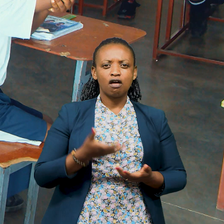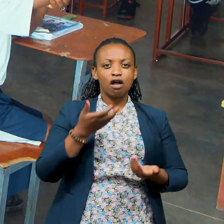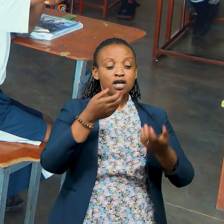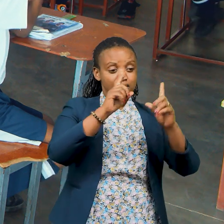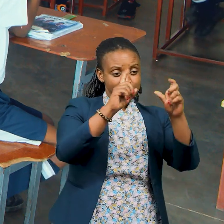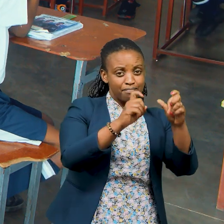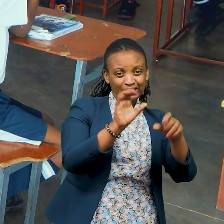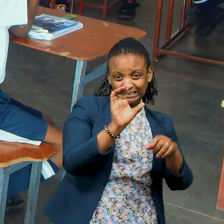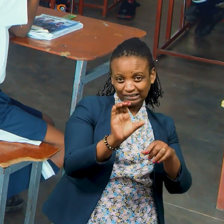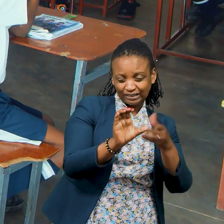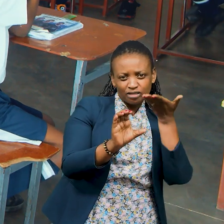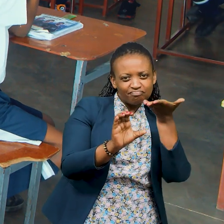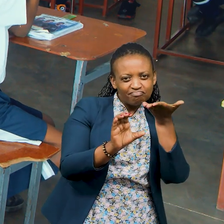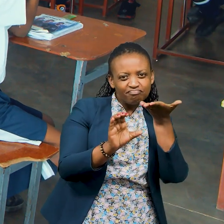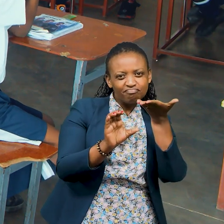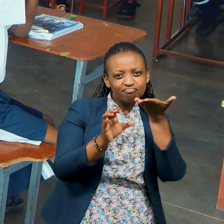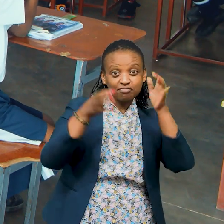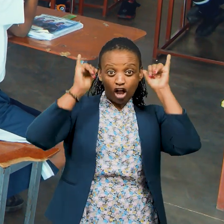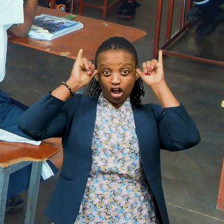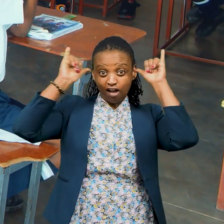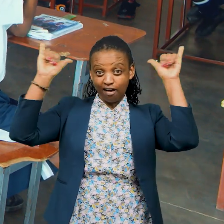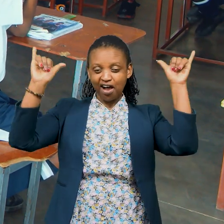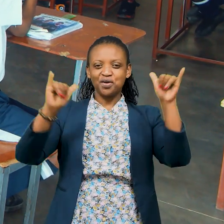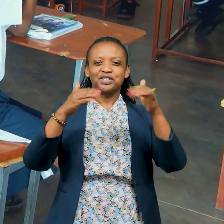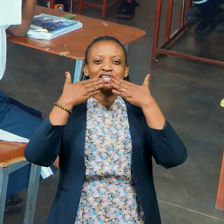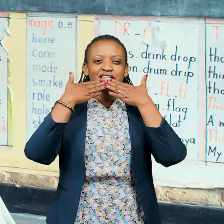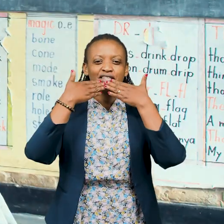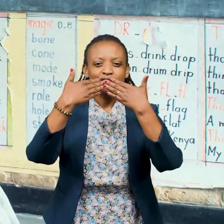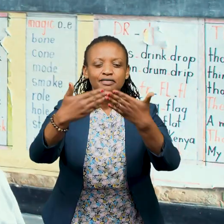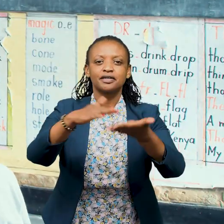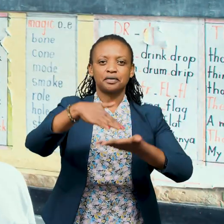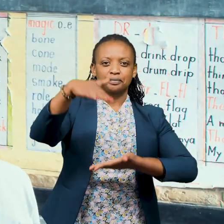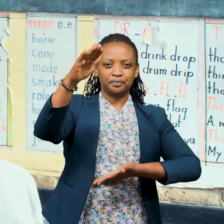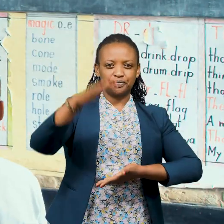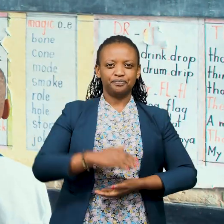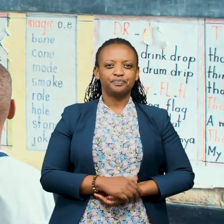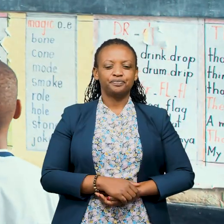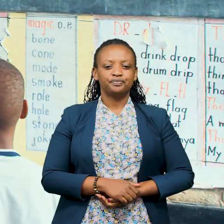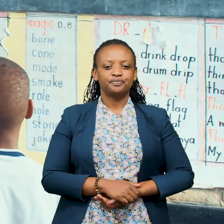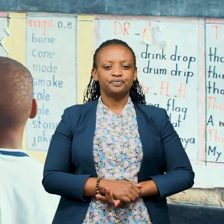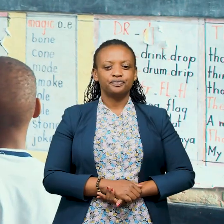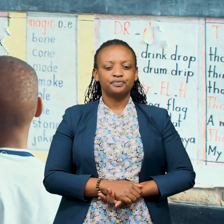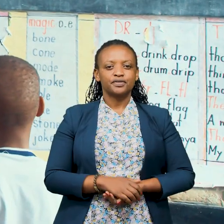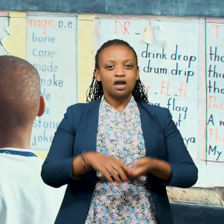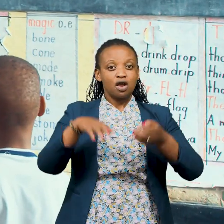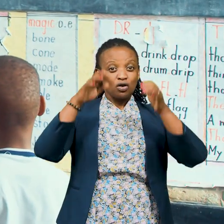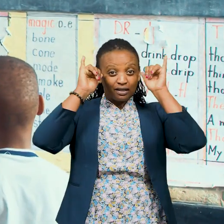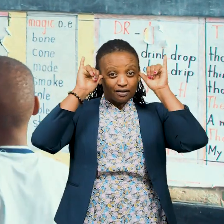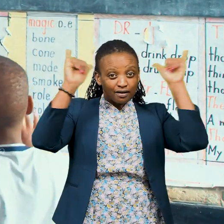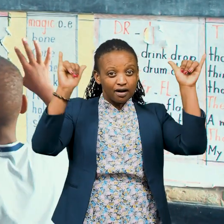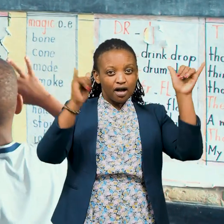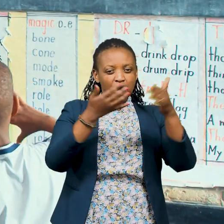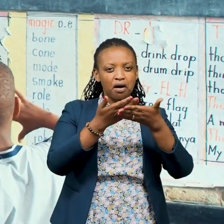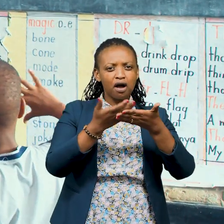Image C is a cow. Thank you so much. You can sit. A cow is